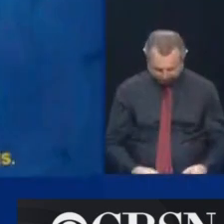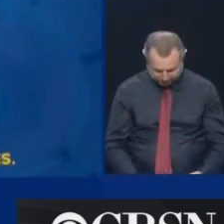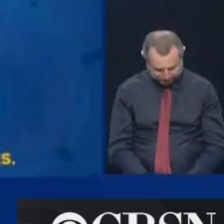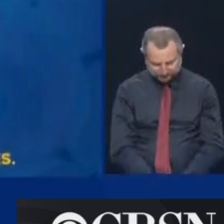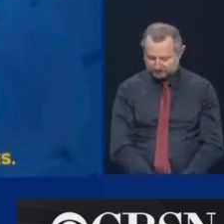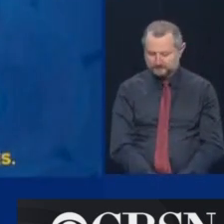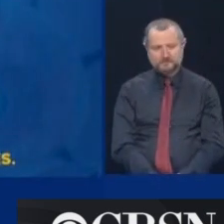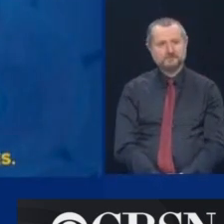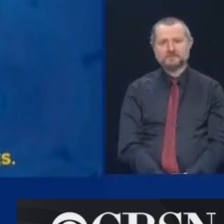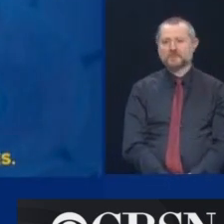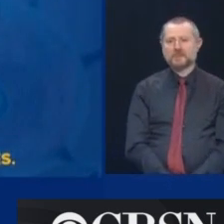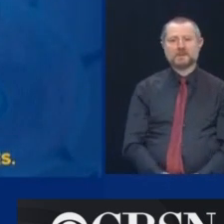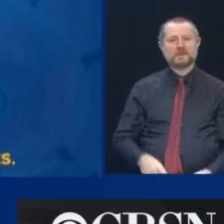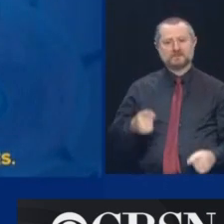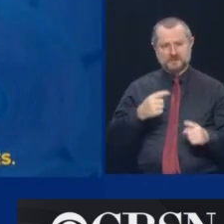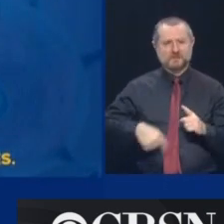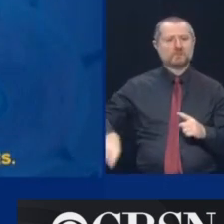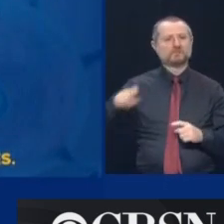year.